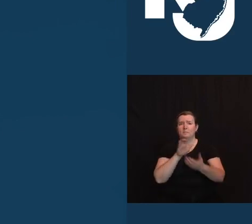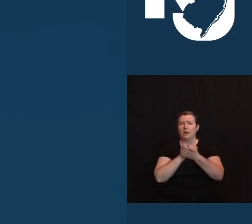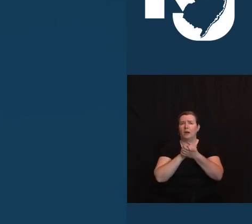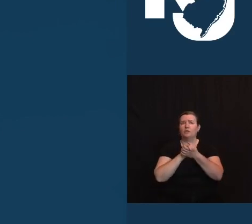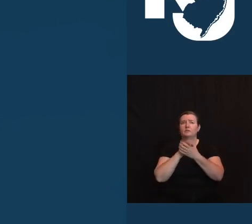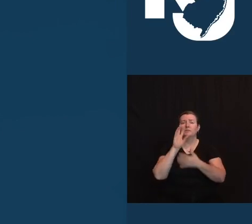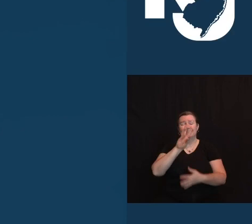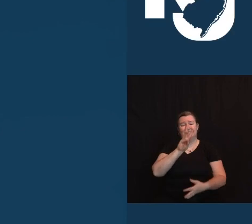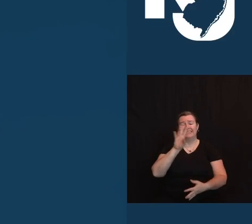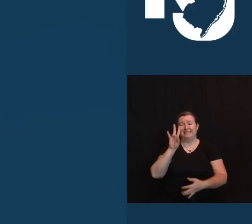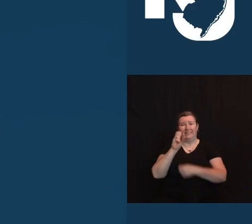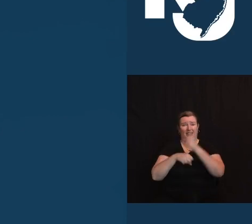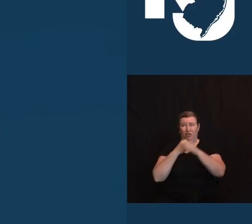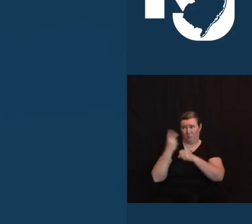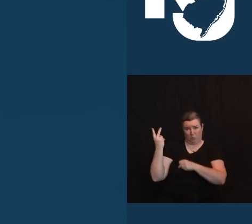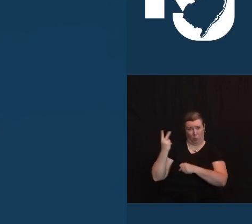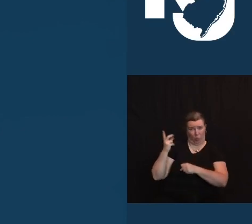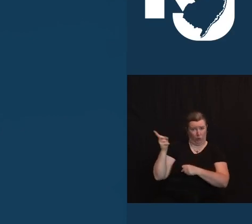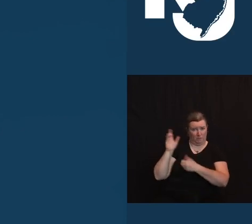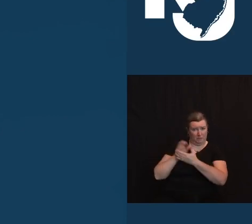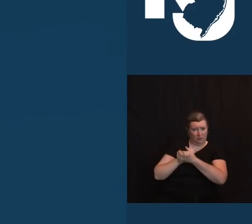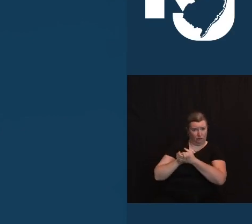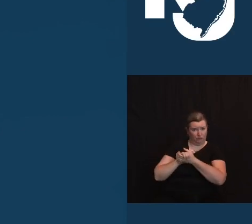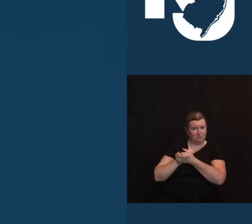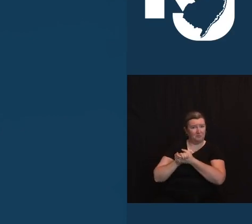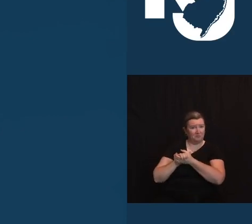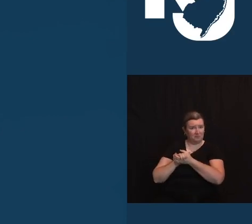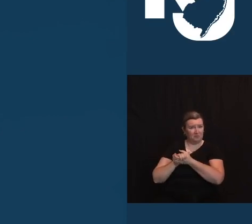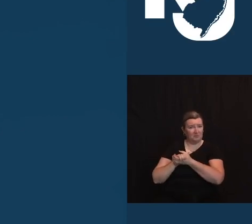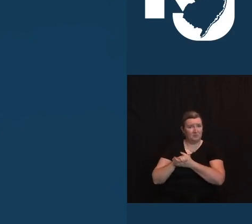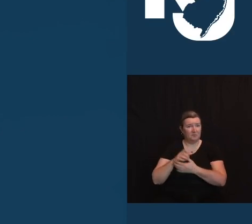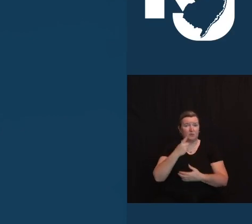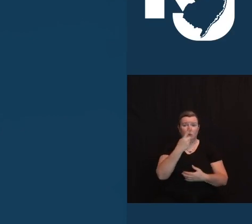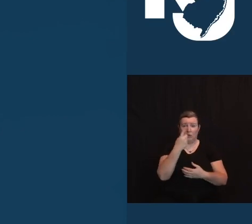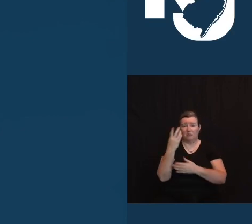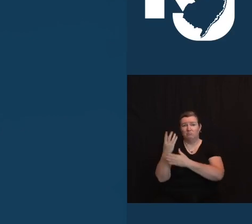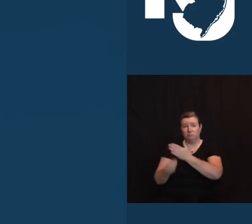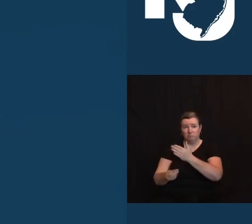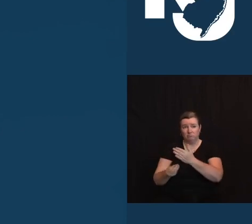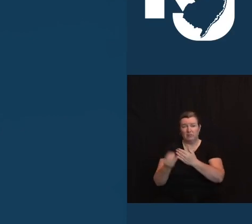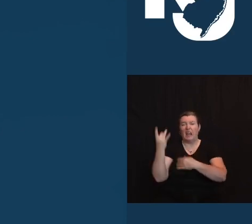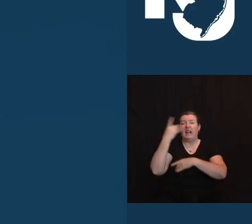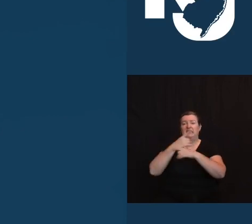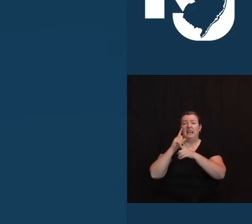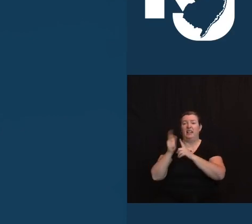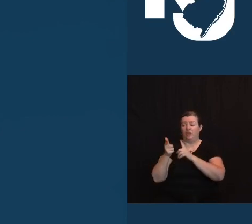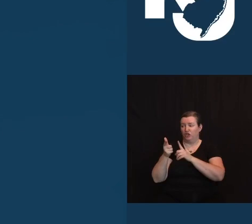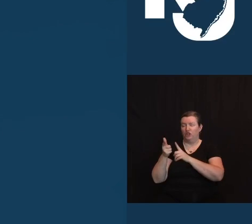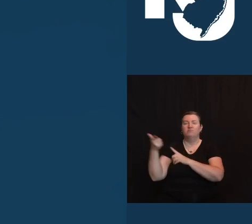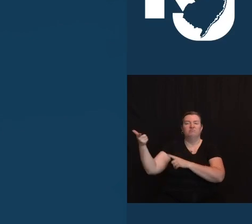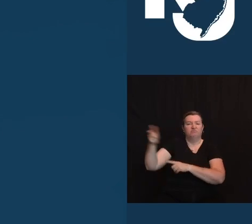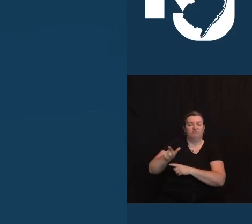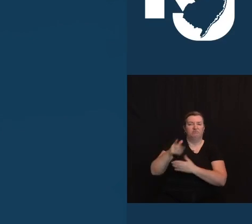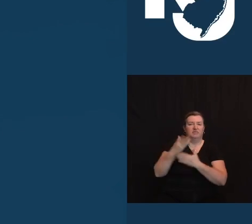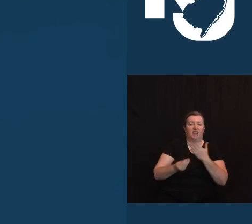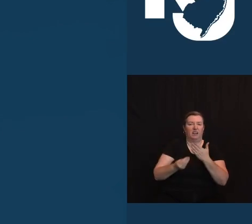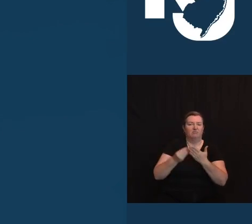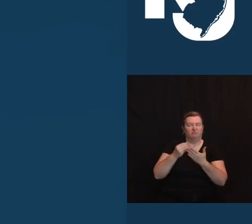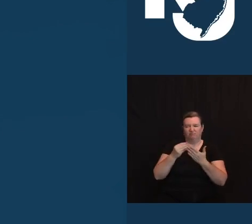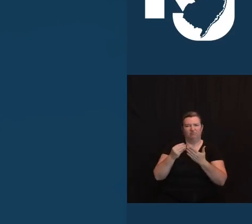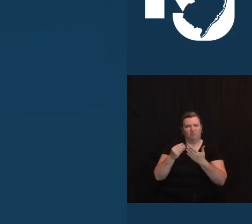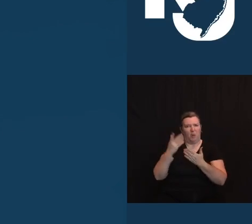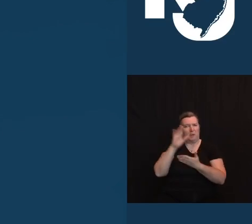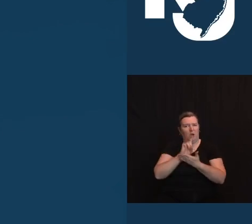passed away within 8 days of each other. Sue was born in Fairport, New York. She was her high